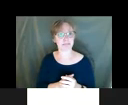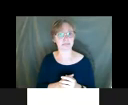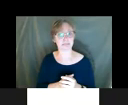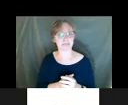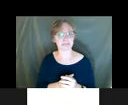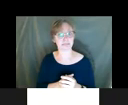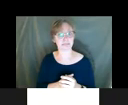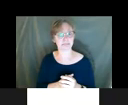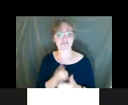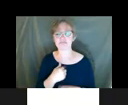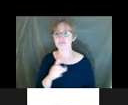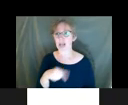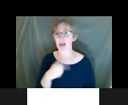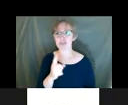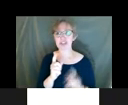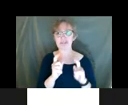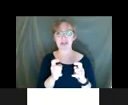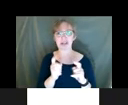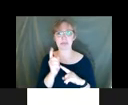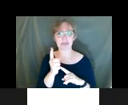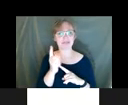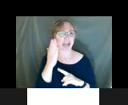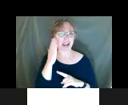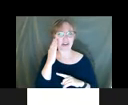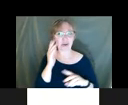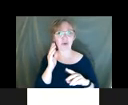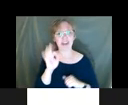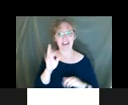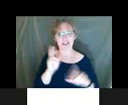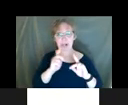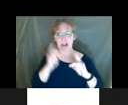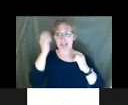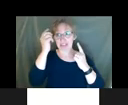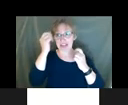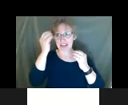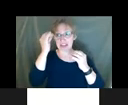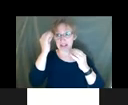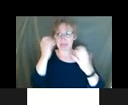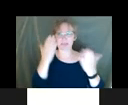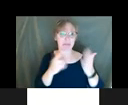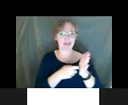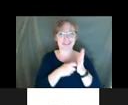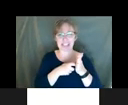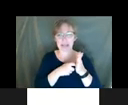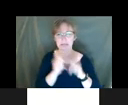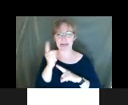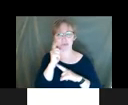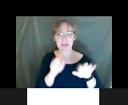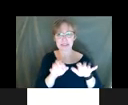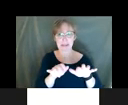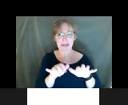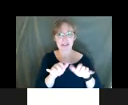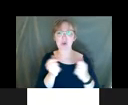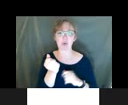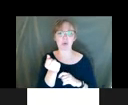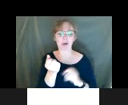Just giving it a minute here. I know it can take a second if people have questions on their minds, but it may take a minute to type it. So we'll wait a couple more